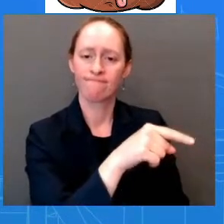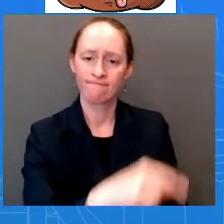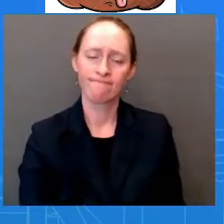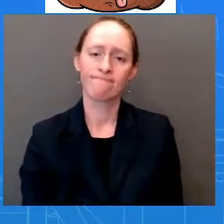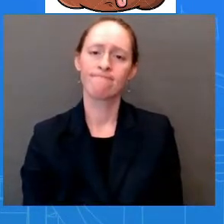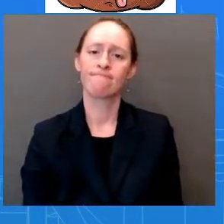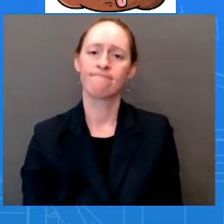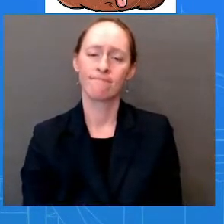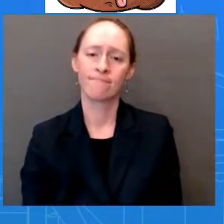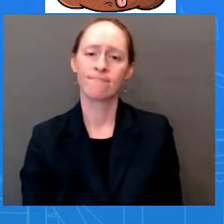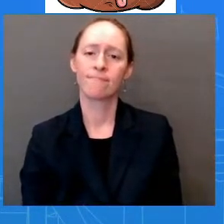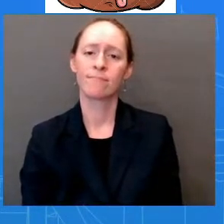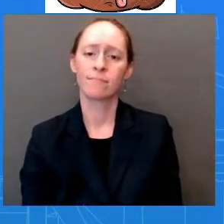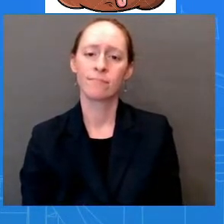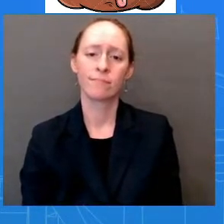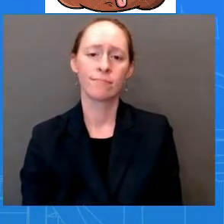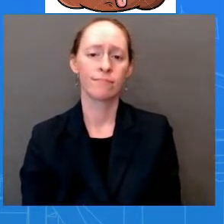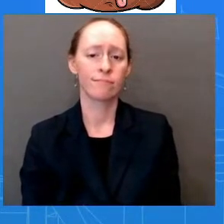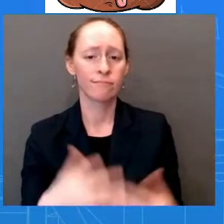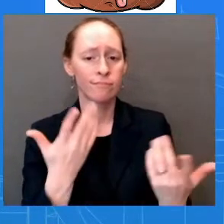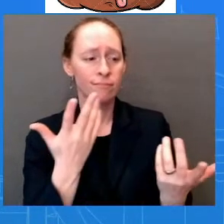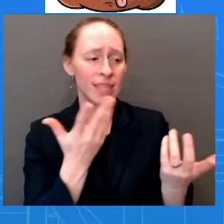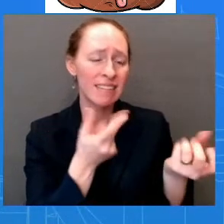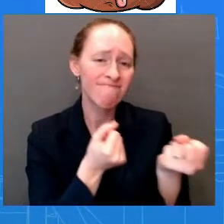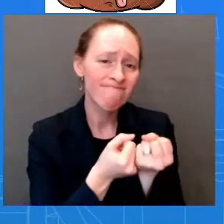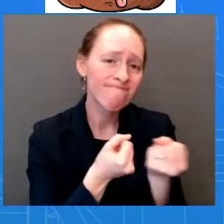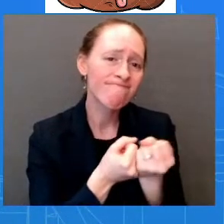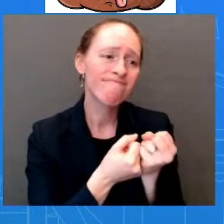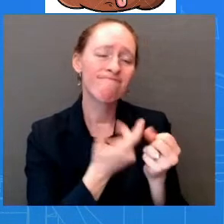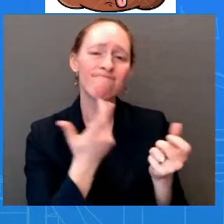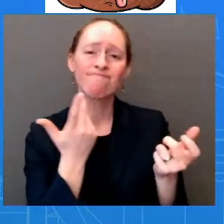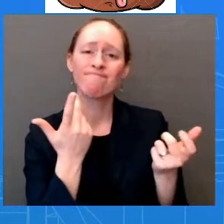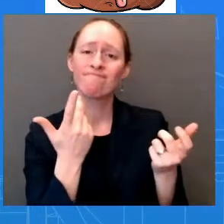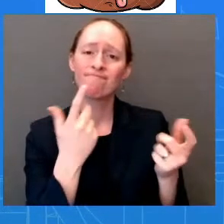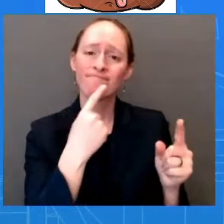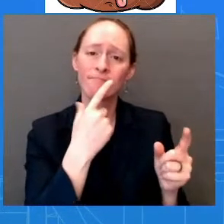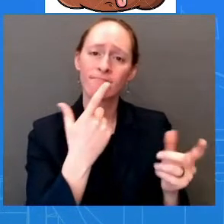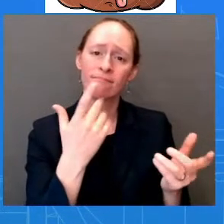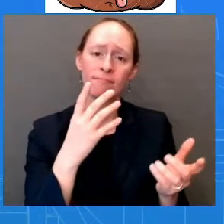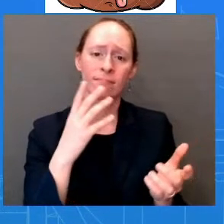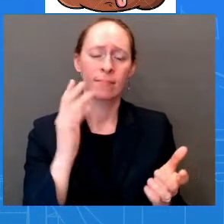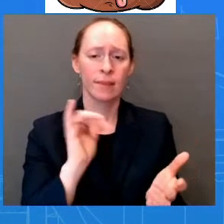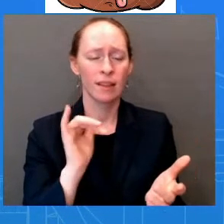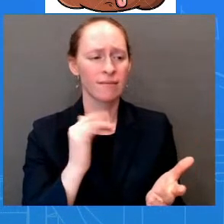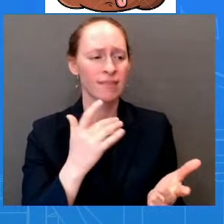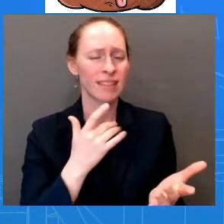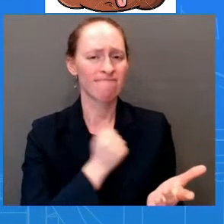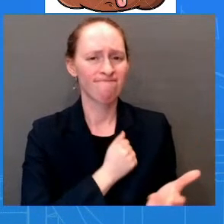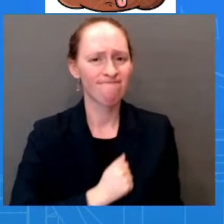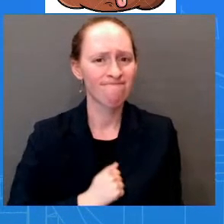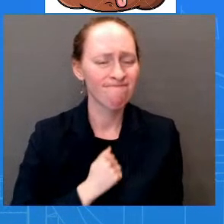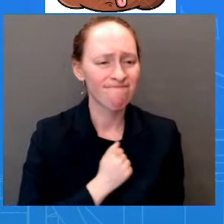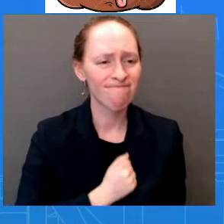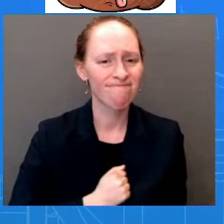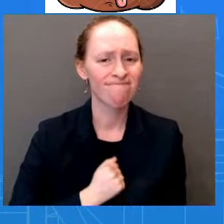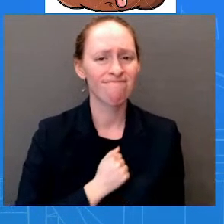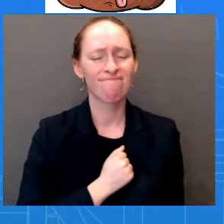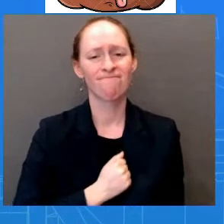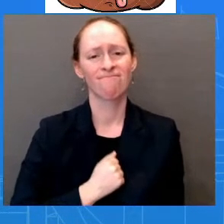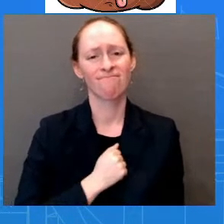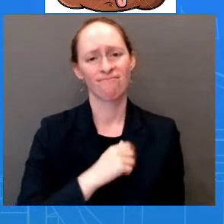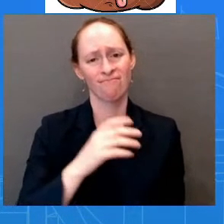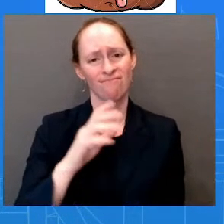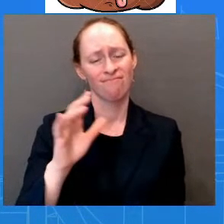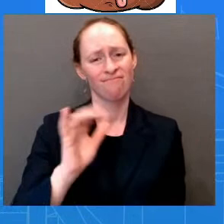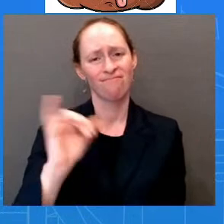I'm gonna end up getting banned. We better just cool it off a little bit. Able to do very personally, and thank